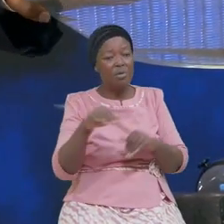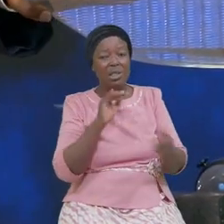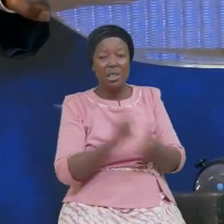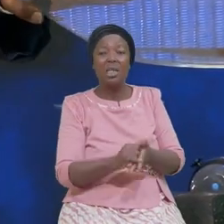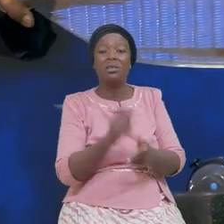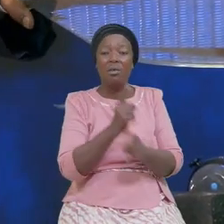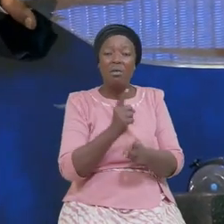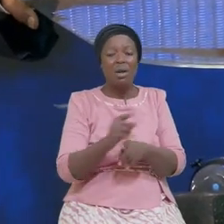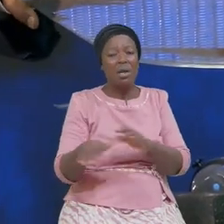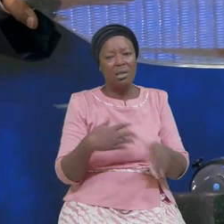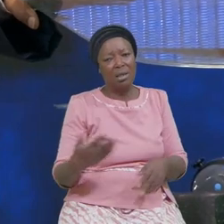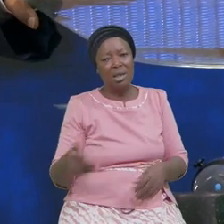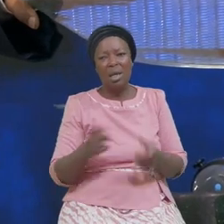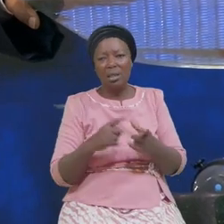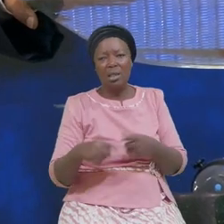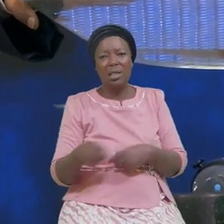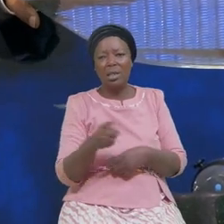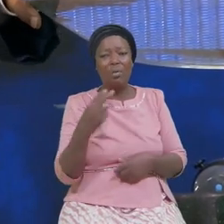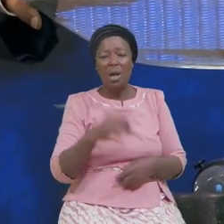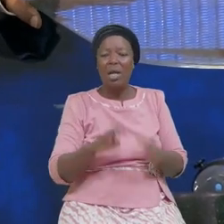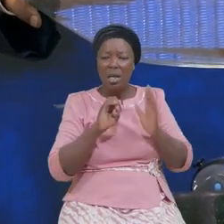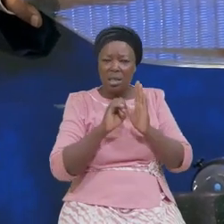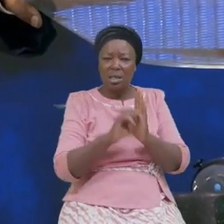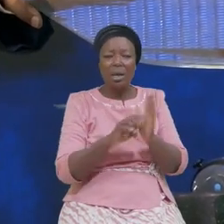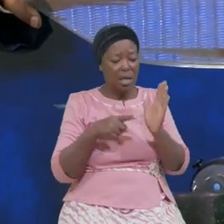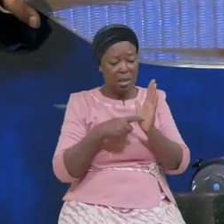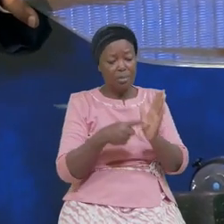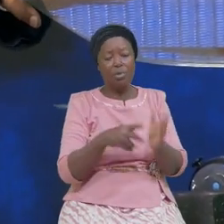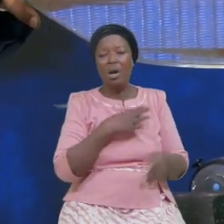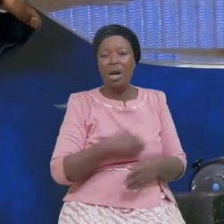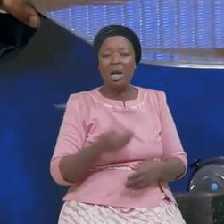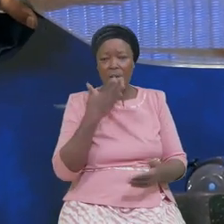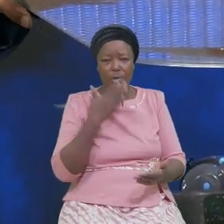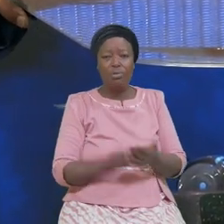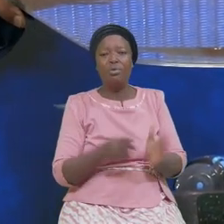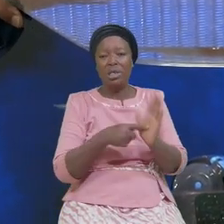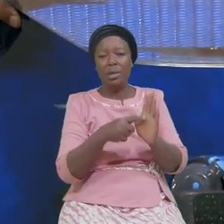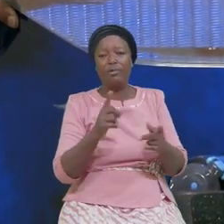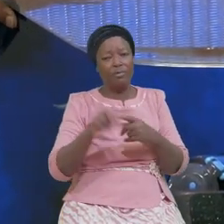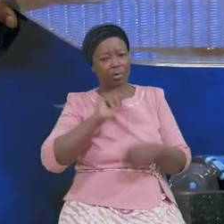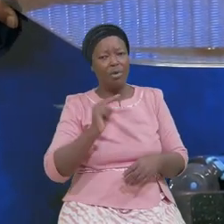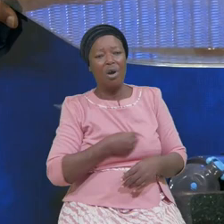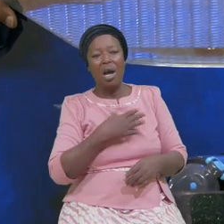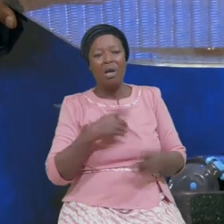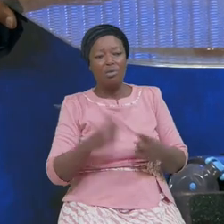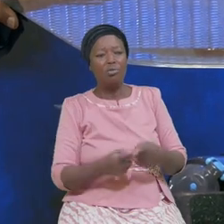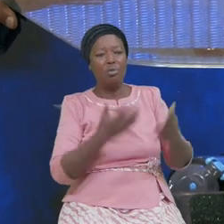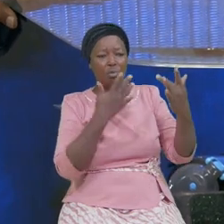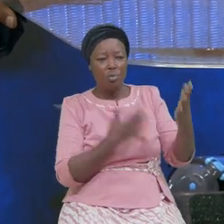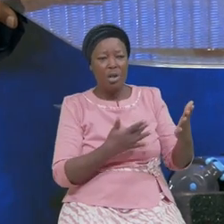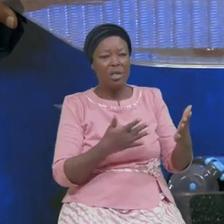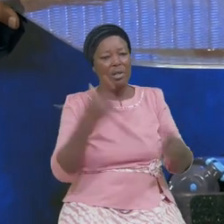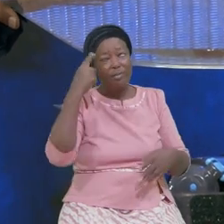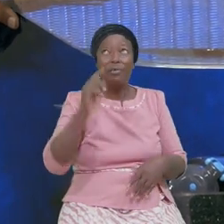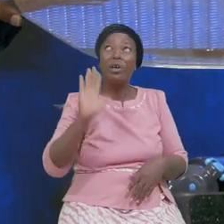thing, and they are an example, a model for us. And to wait for his